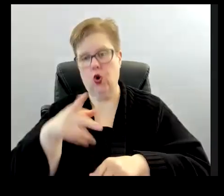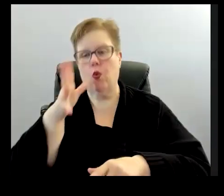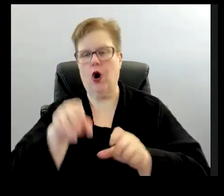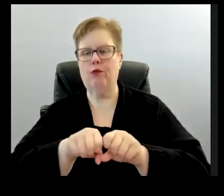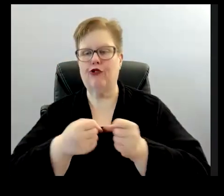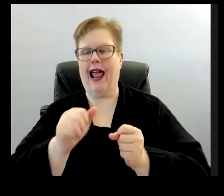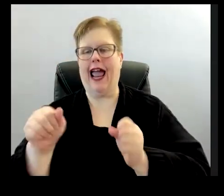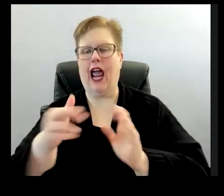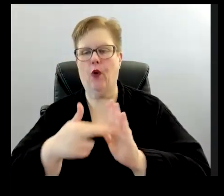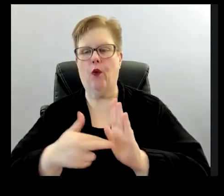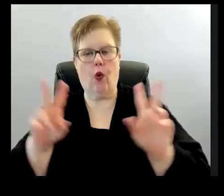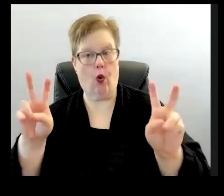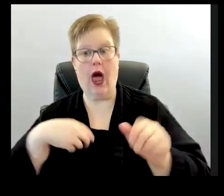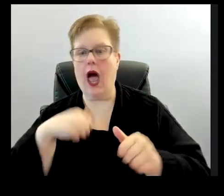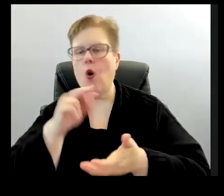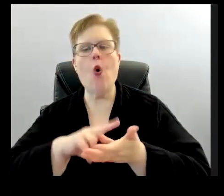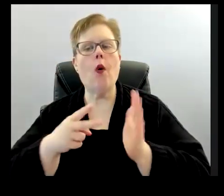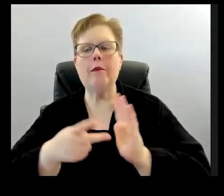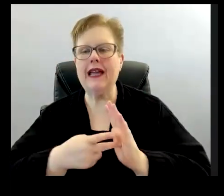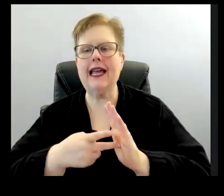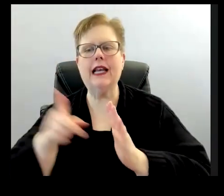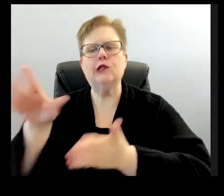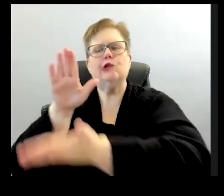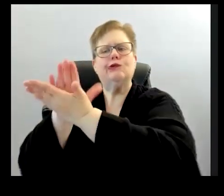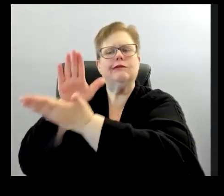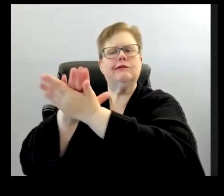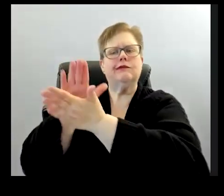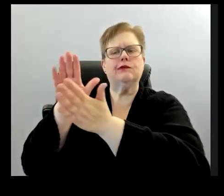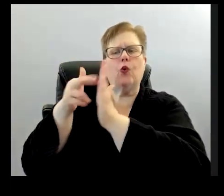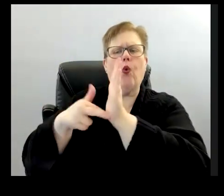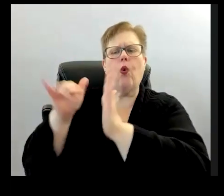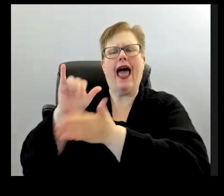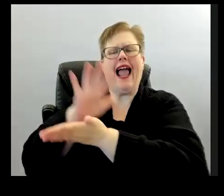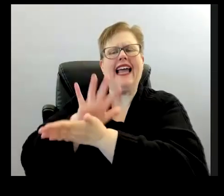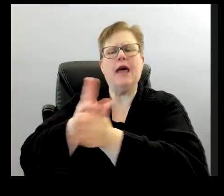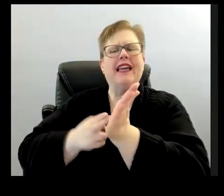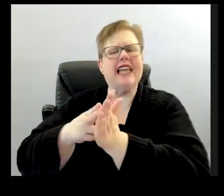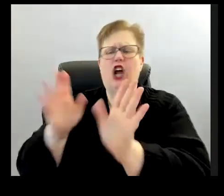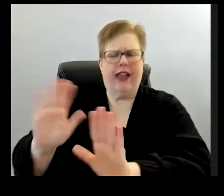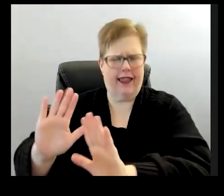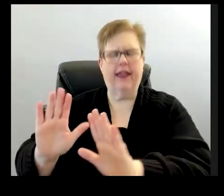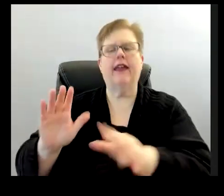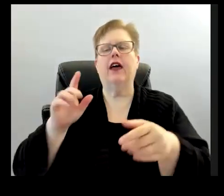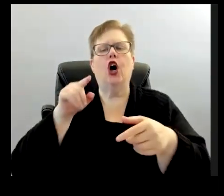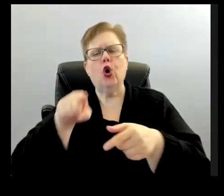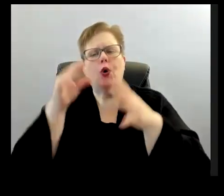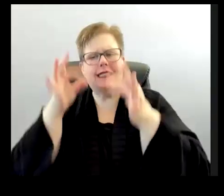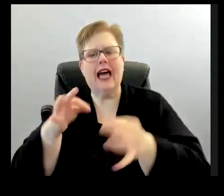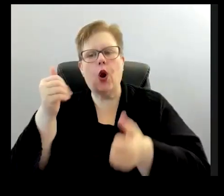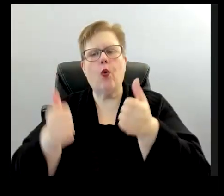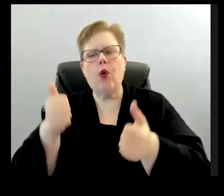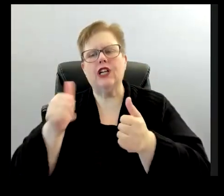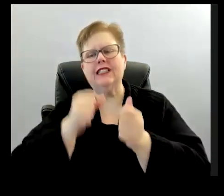a rule, I do not mean an institutional rule like academic integrity, because again, you are deciding which one